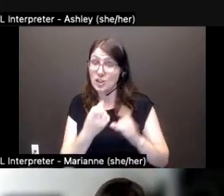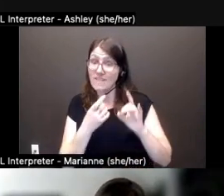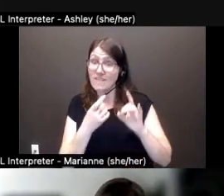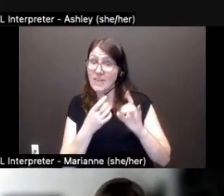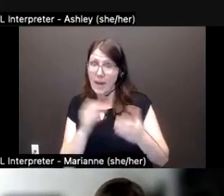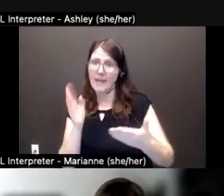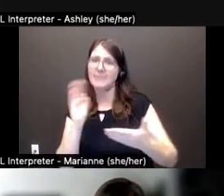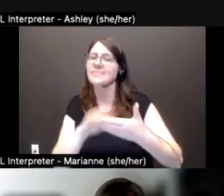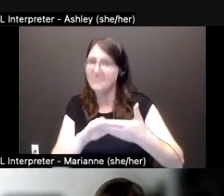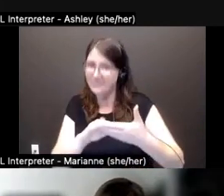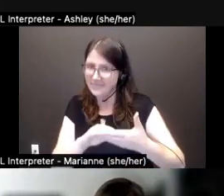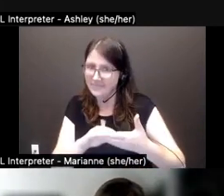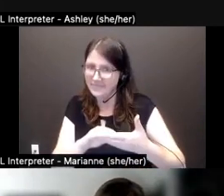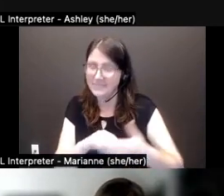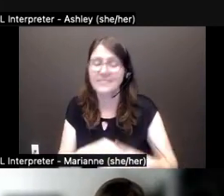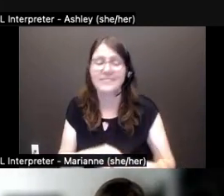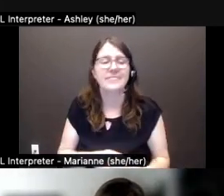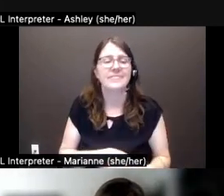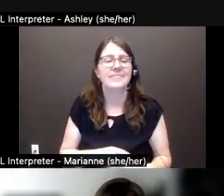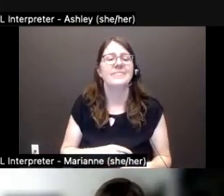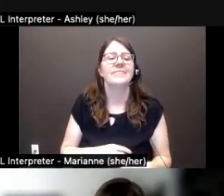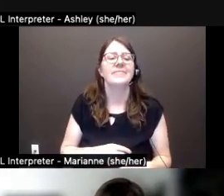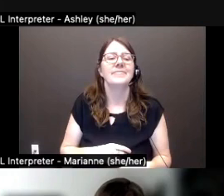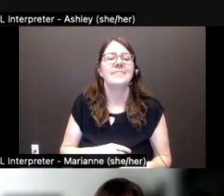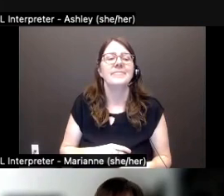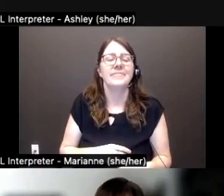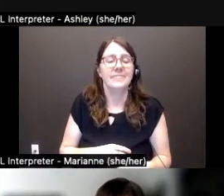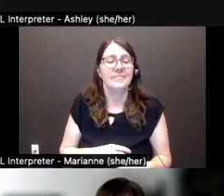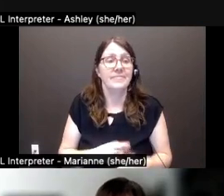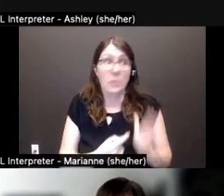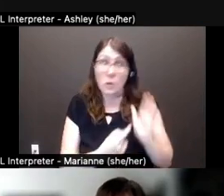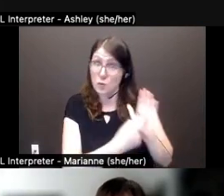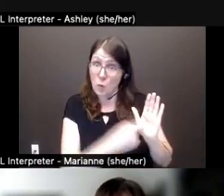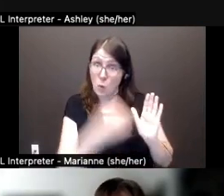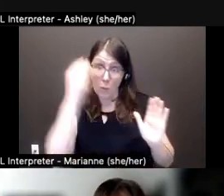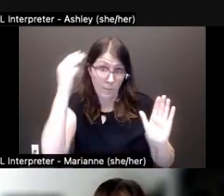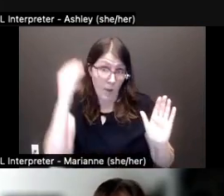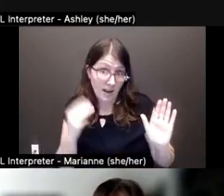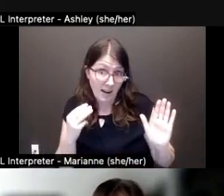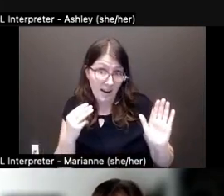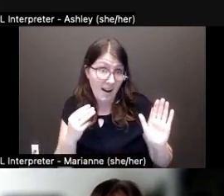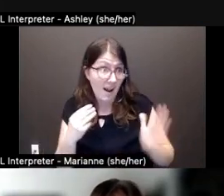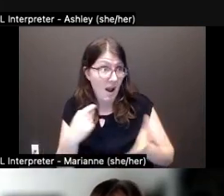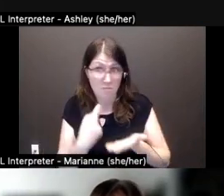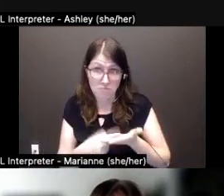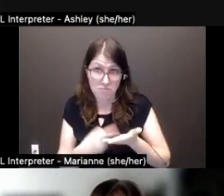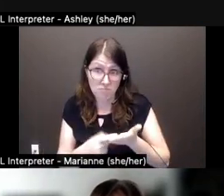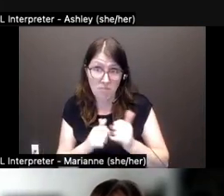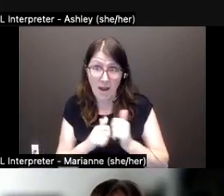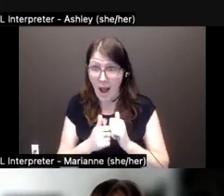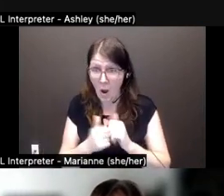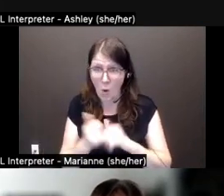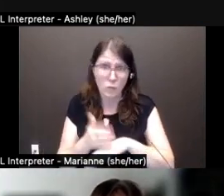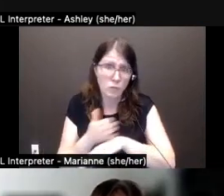share it and discuss it with Monica. That was another beautiful tool.